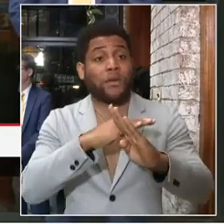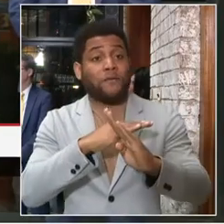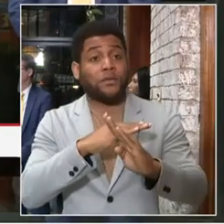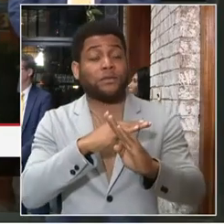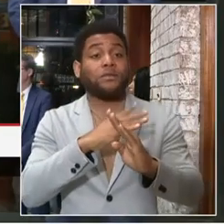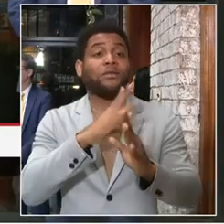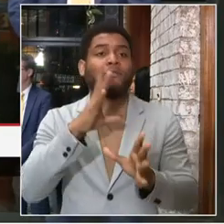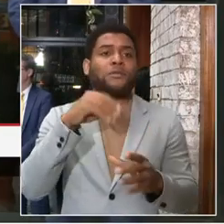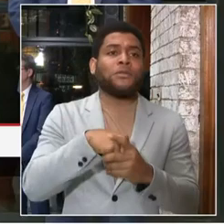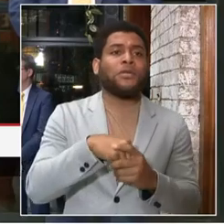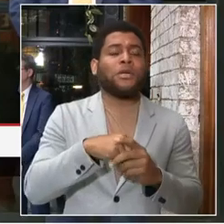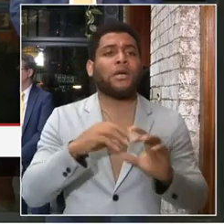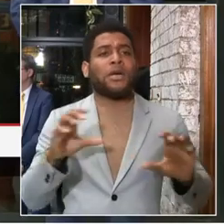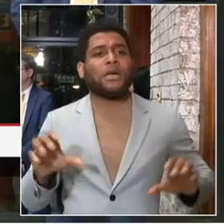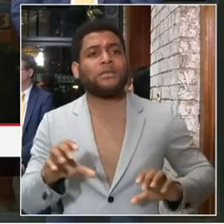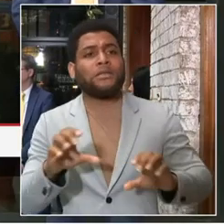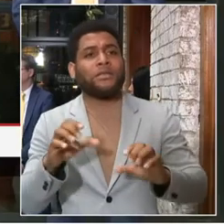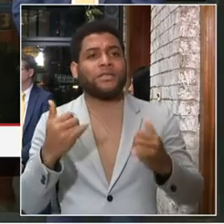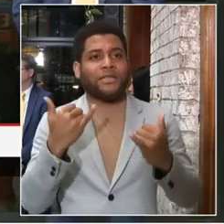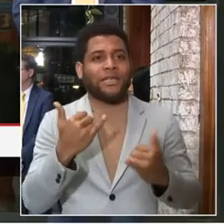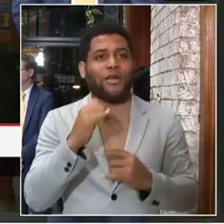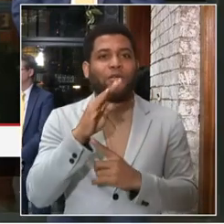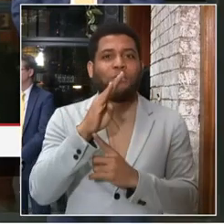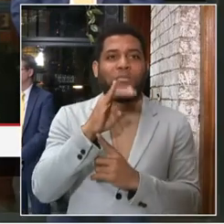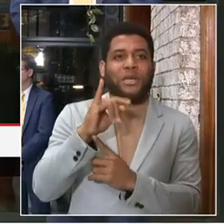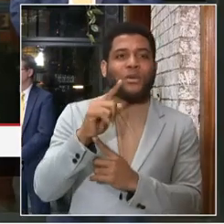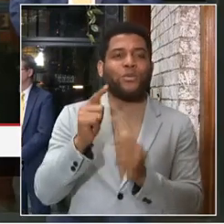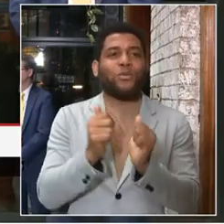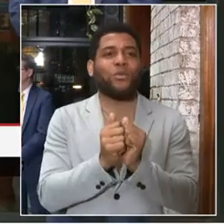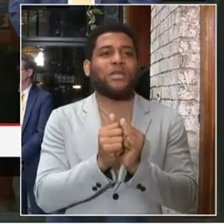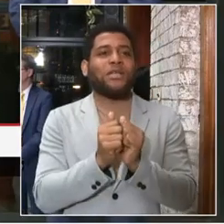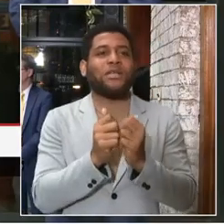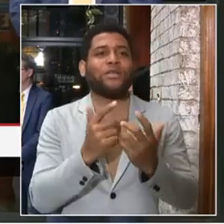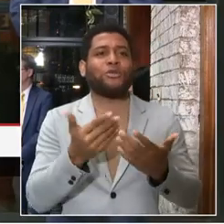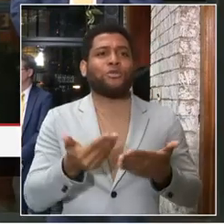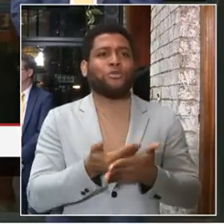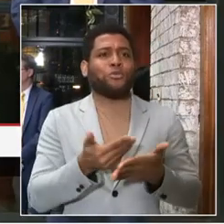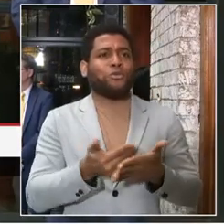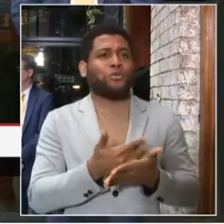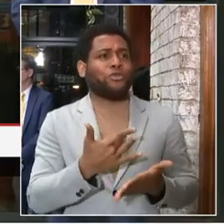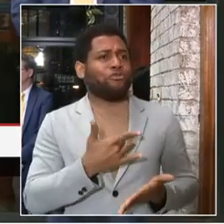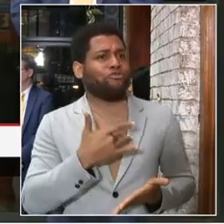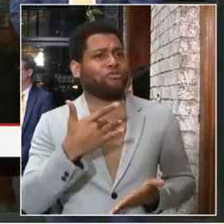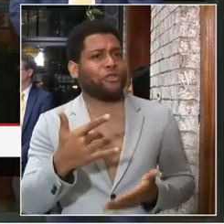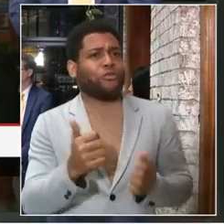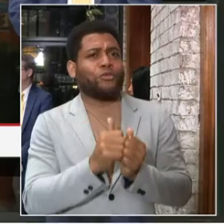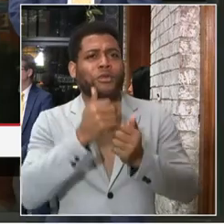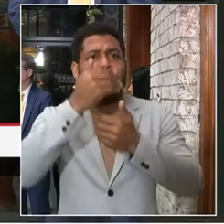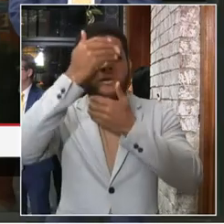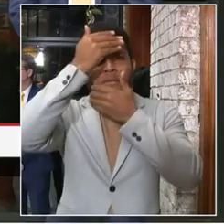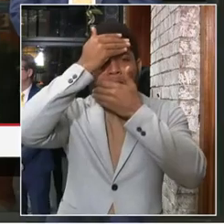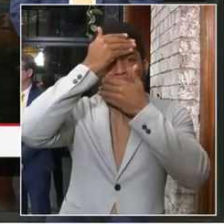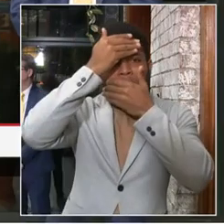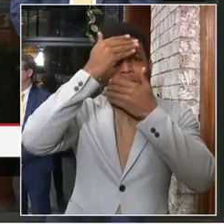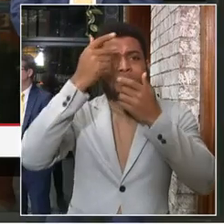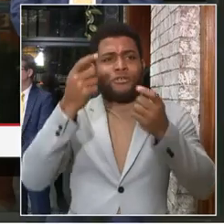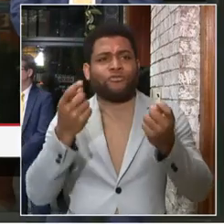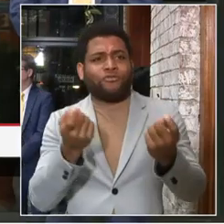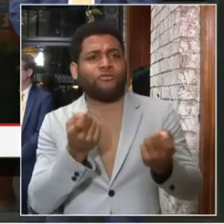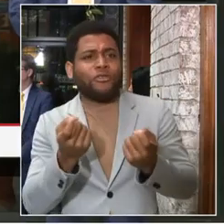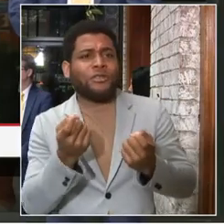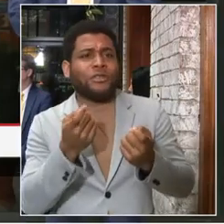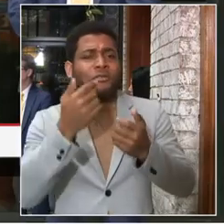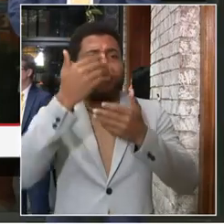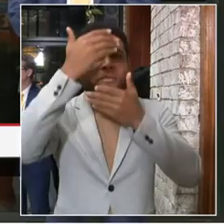that relate to emerging trends, including use of ski masks and robberies and other crimes, retail theft, which